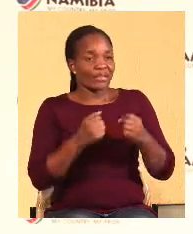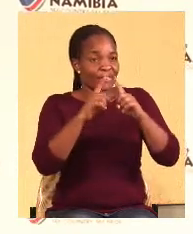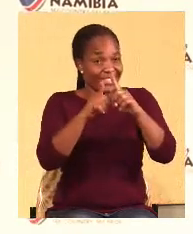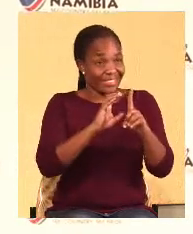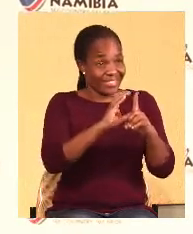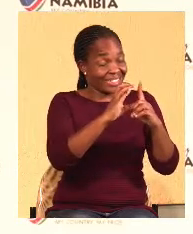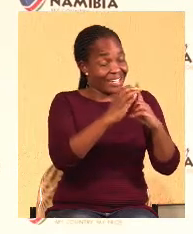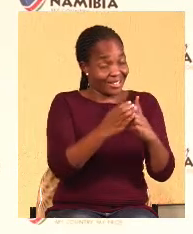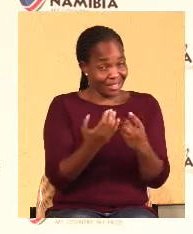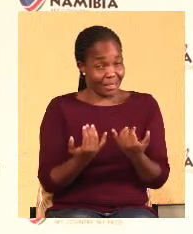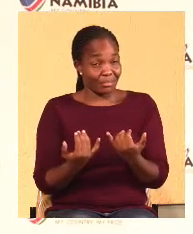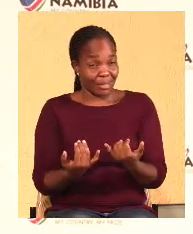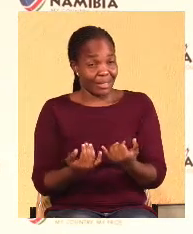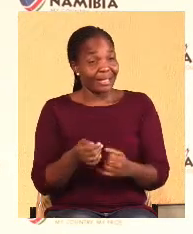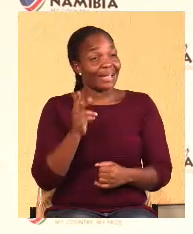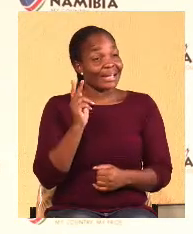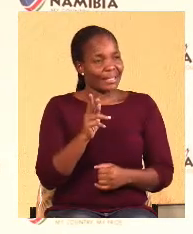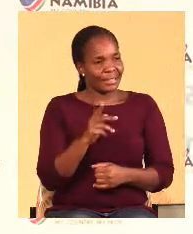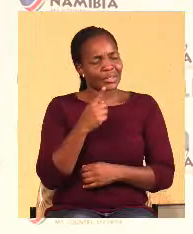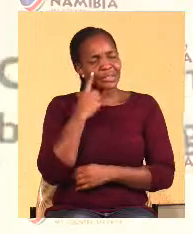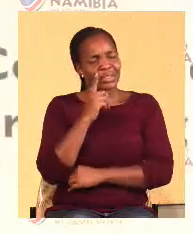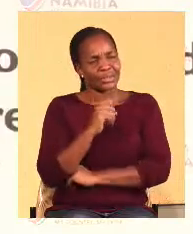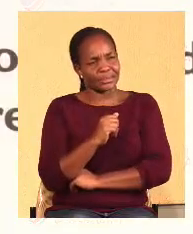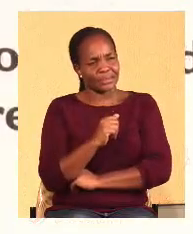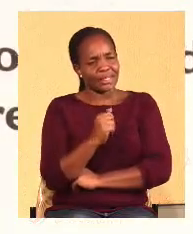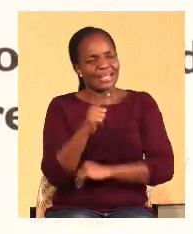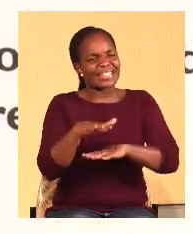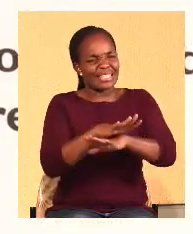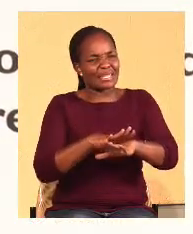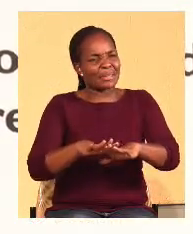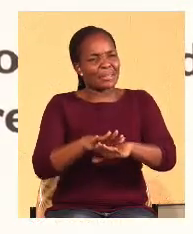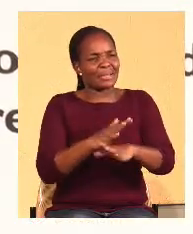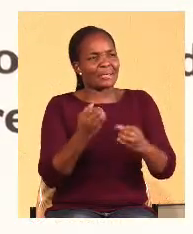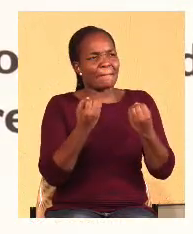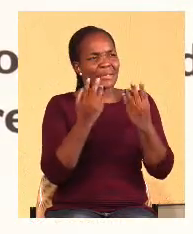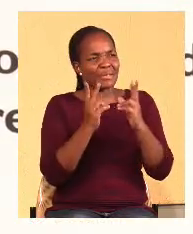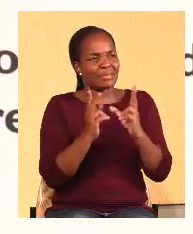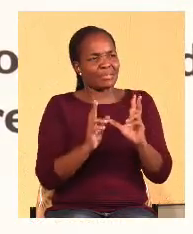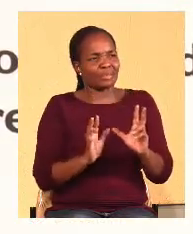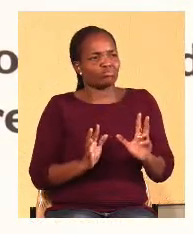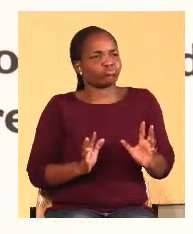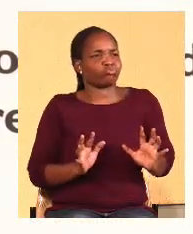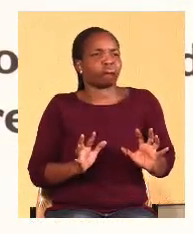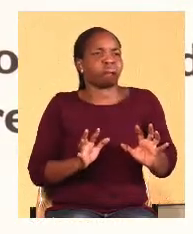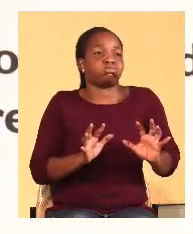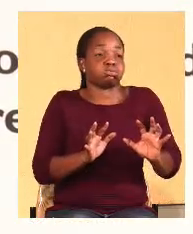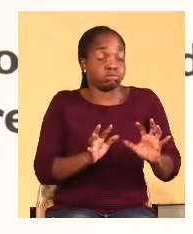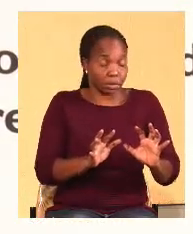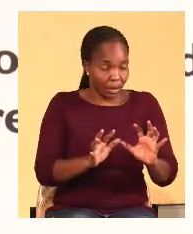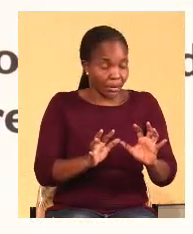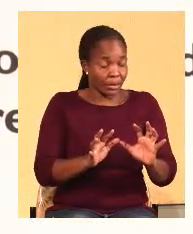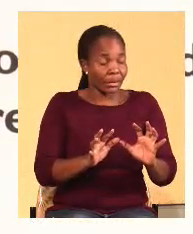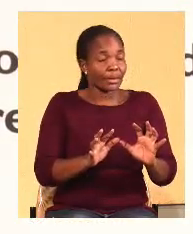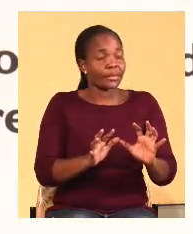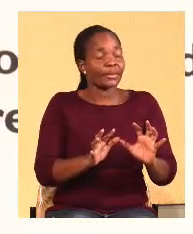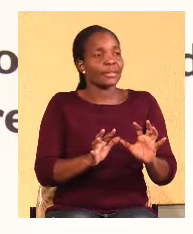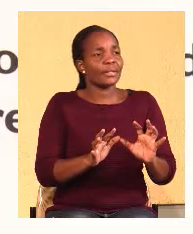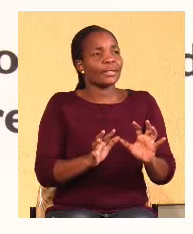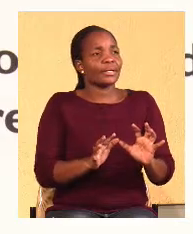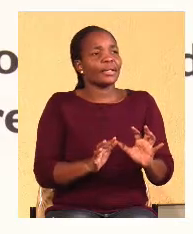it's also found to have been the place that people congregate the most, and people are much